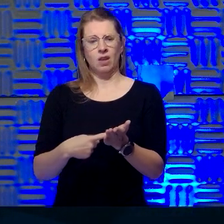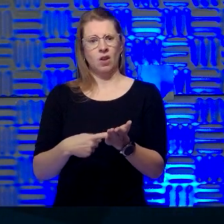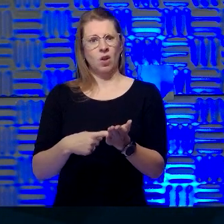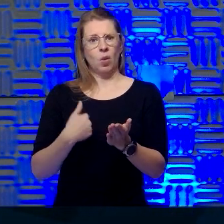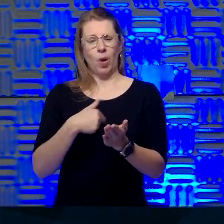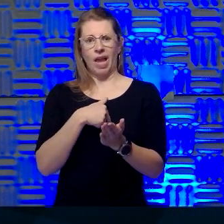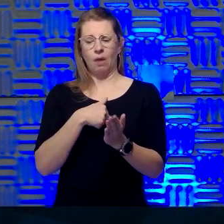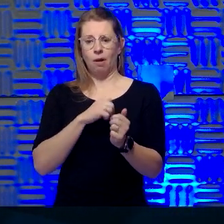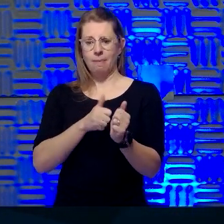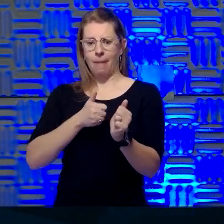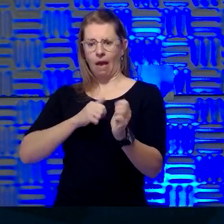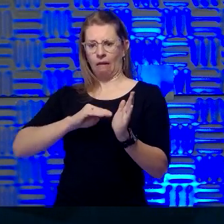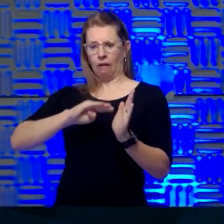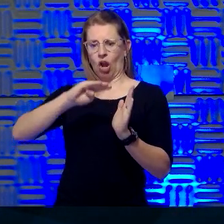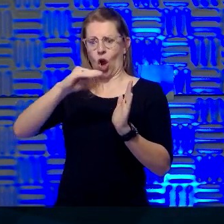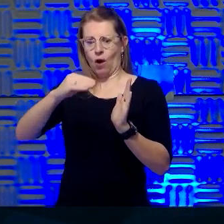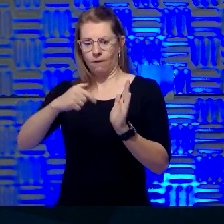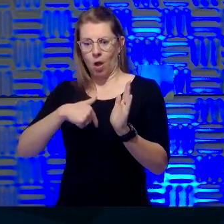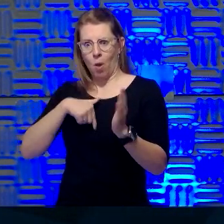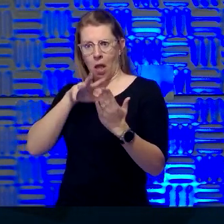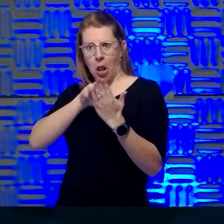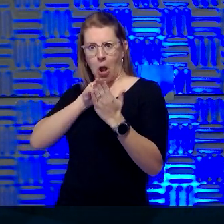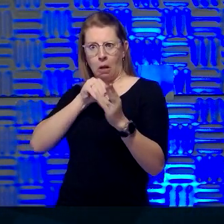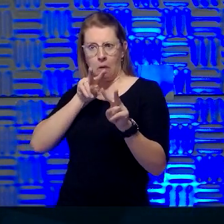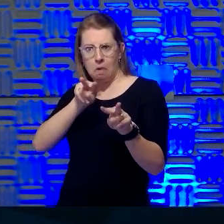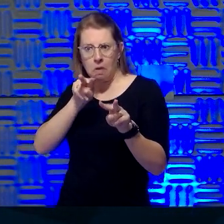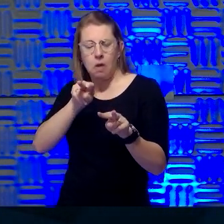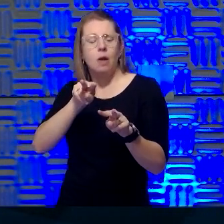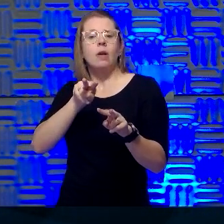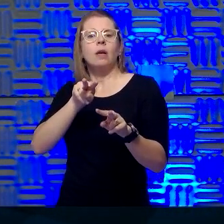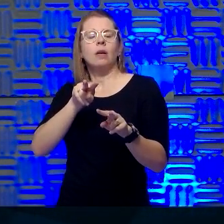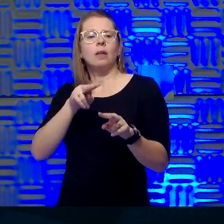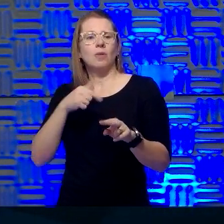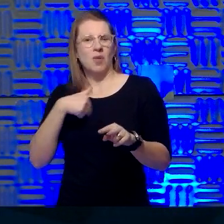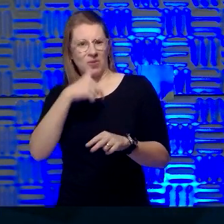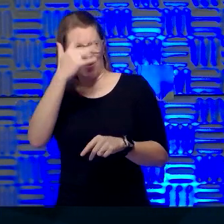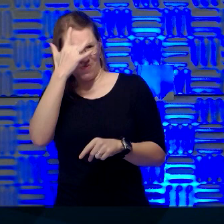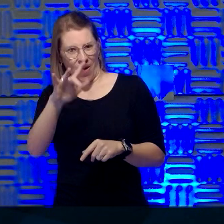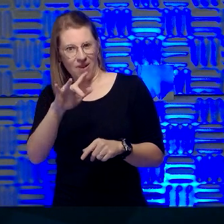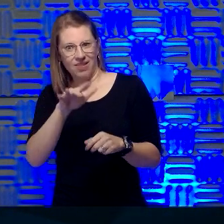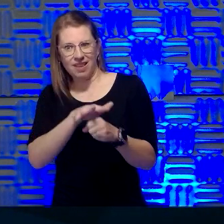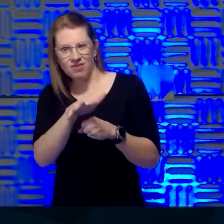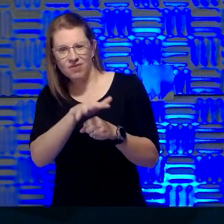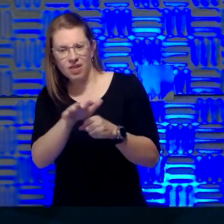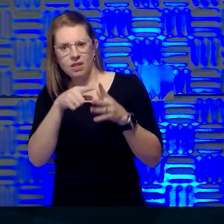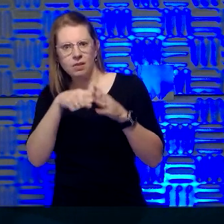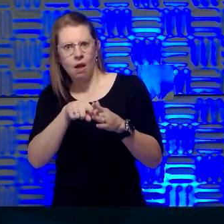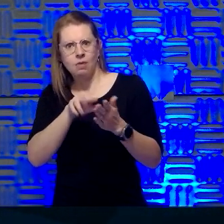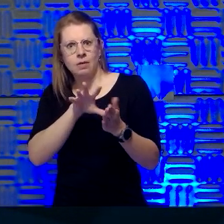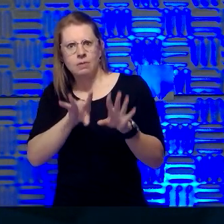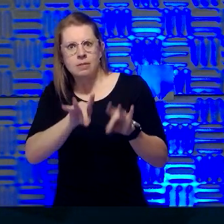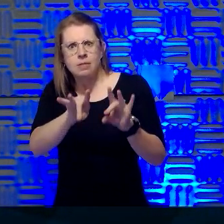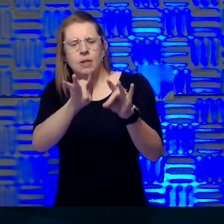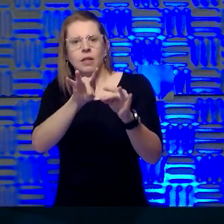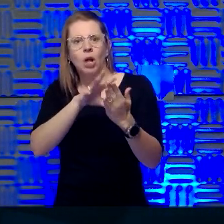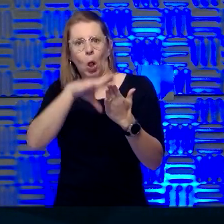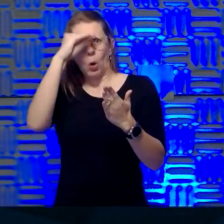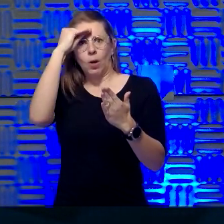so we got to learn from everyone else, and we were smart enough to at least begin learning. And